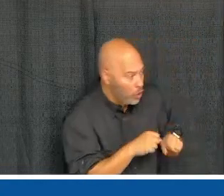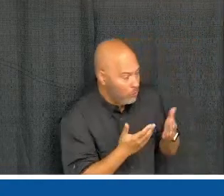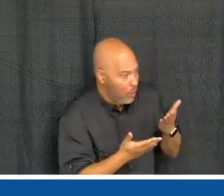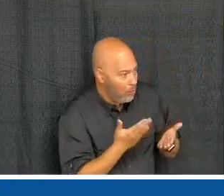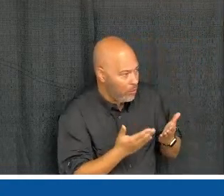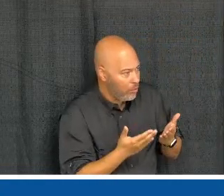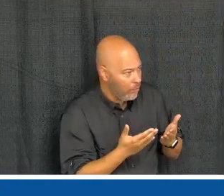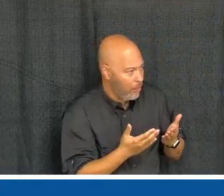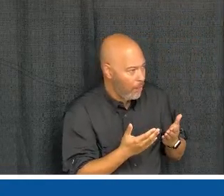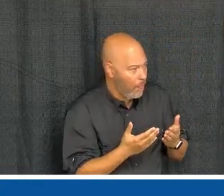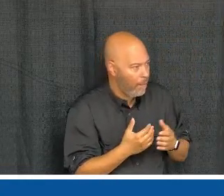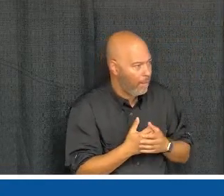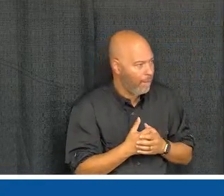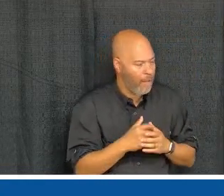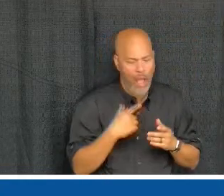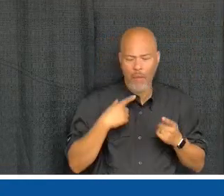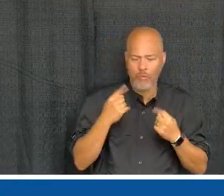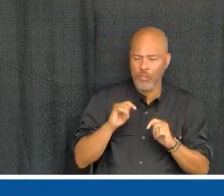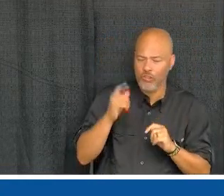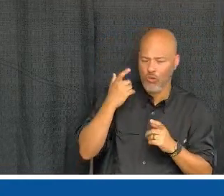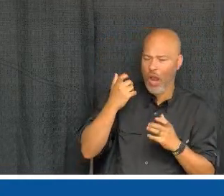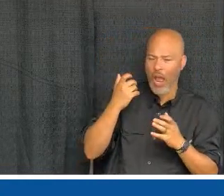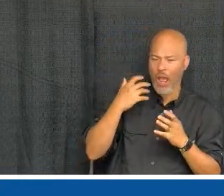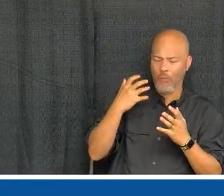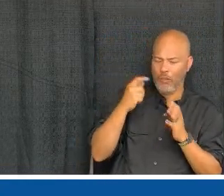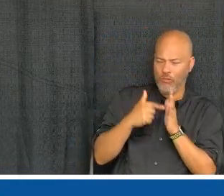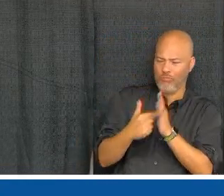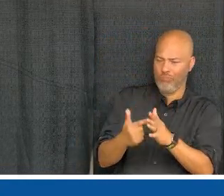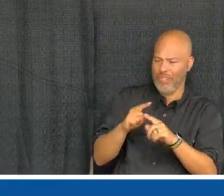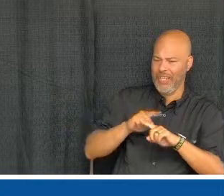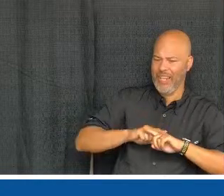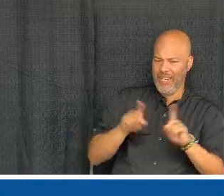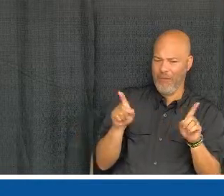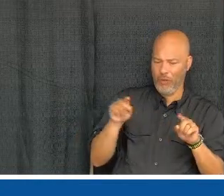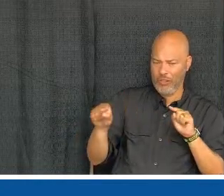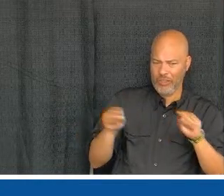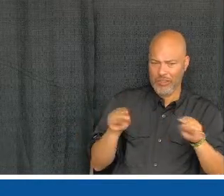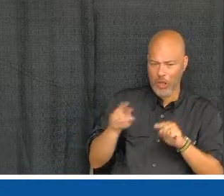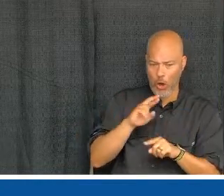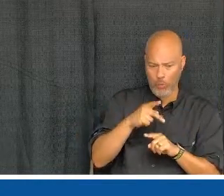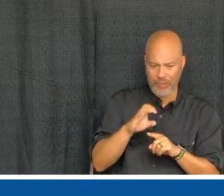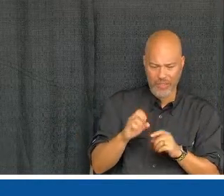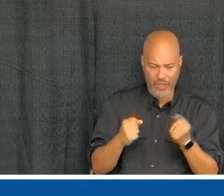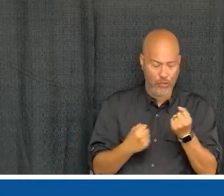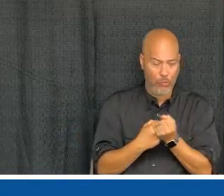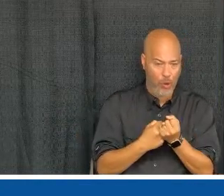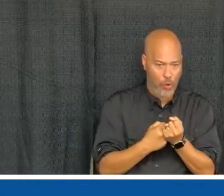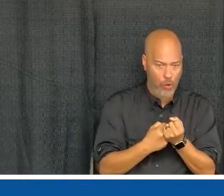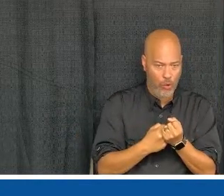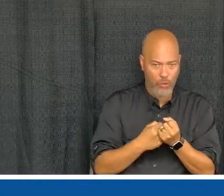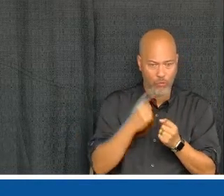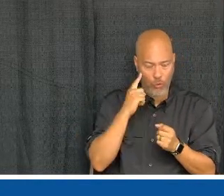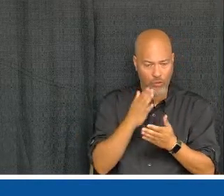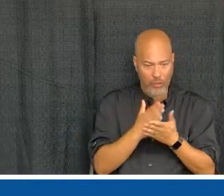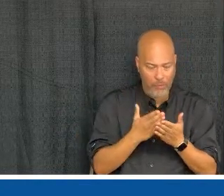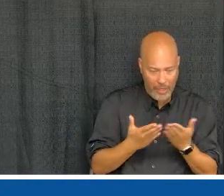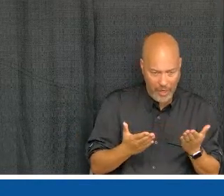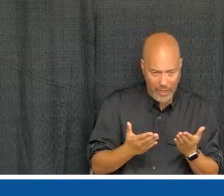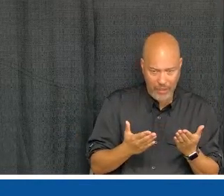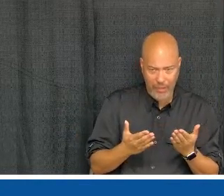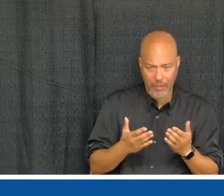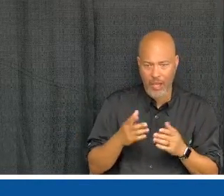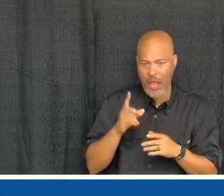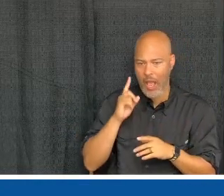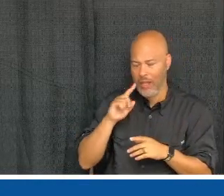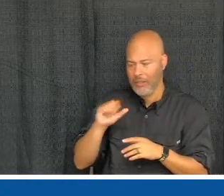and just kind of putting out the difference there of this, that RPC is in favor, potentially in favor